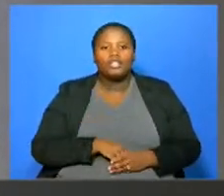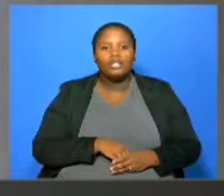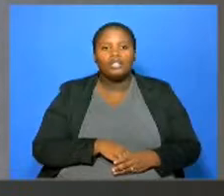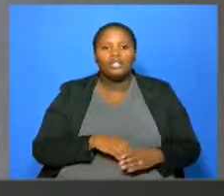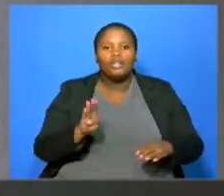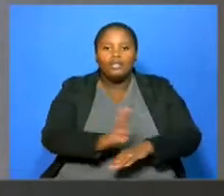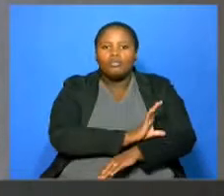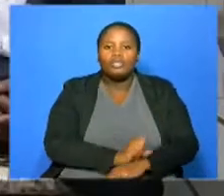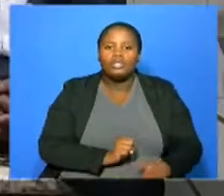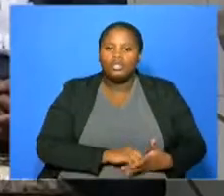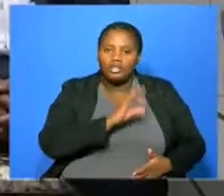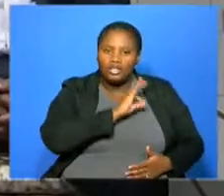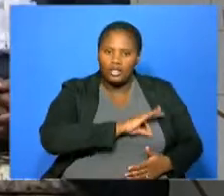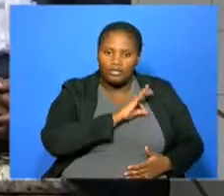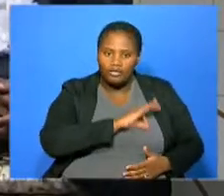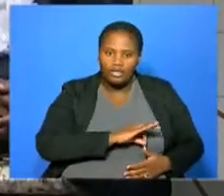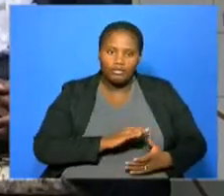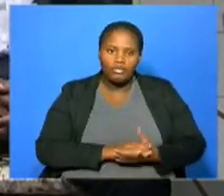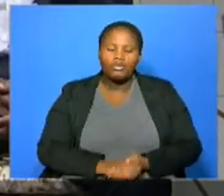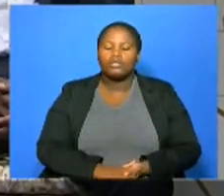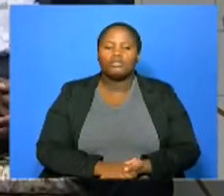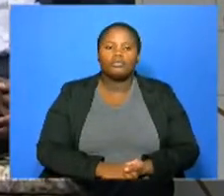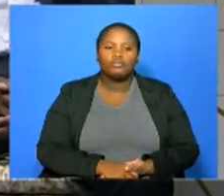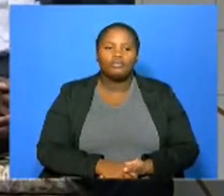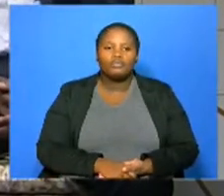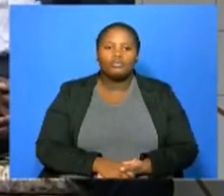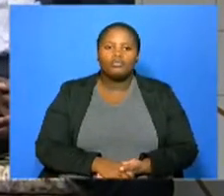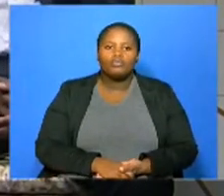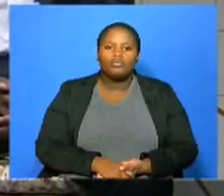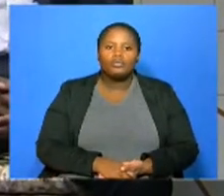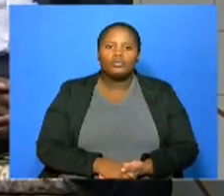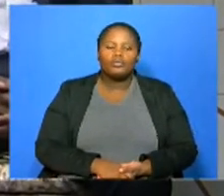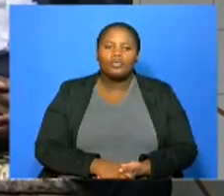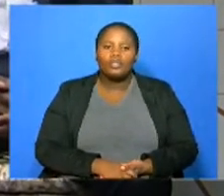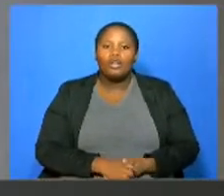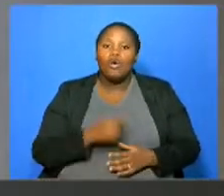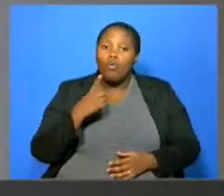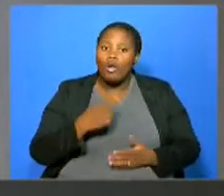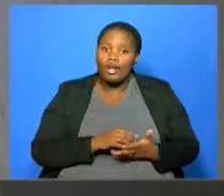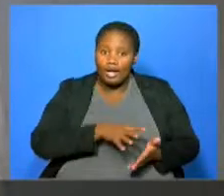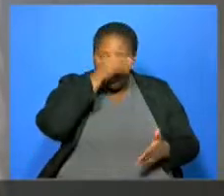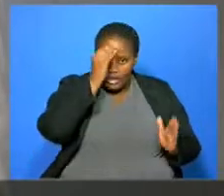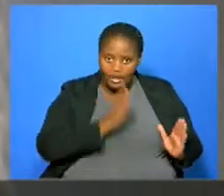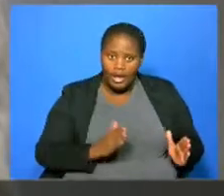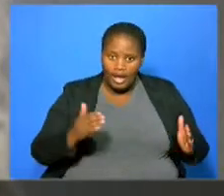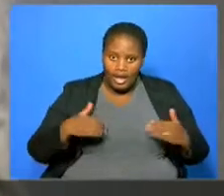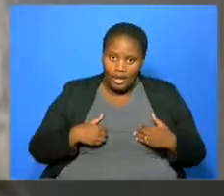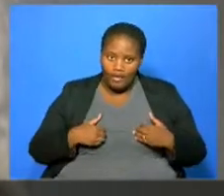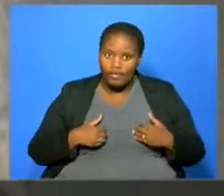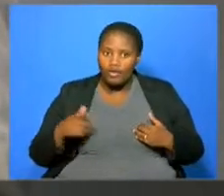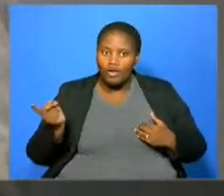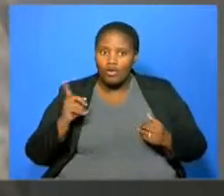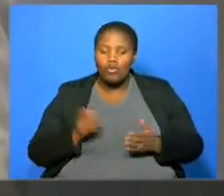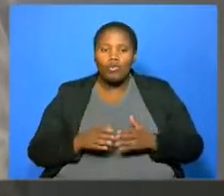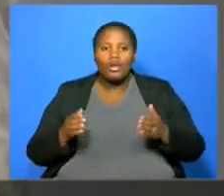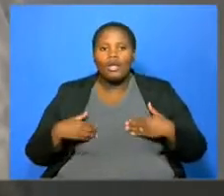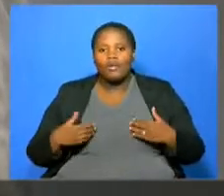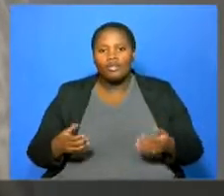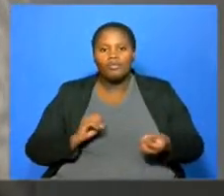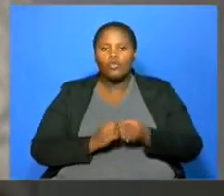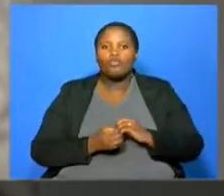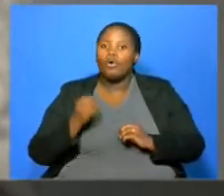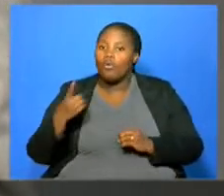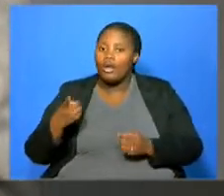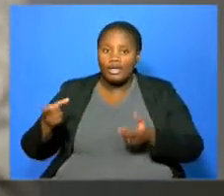the business of investment. We have one learner who was part of the position